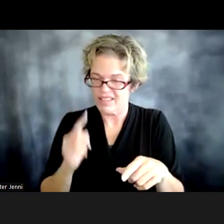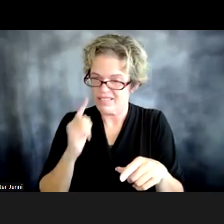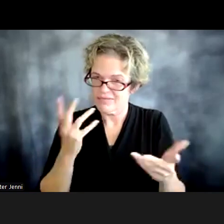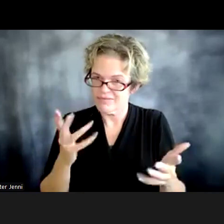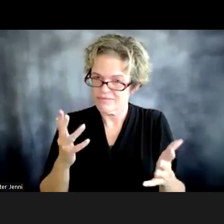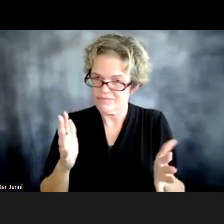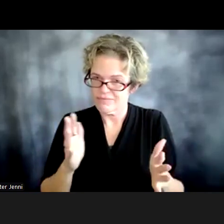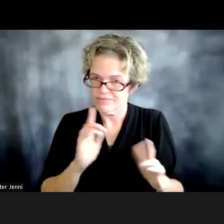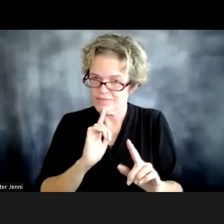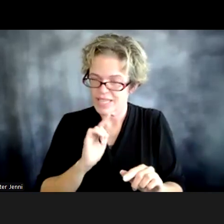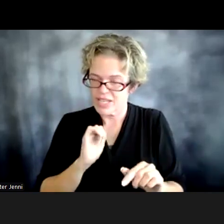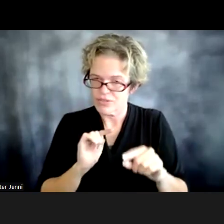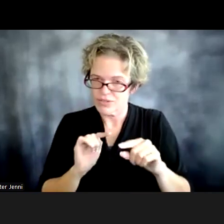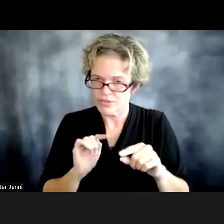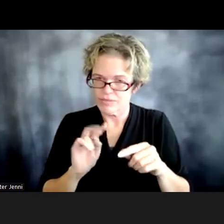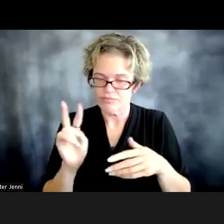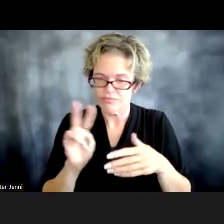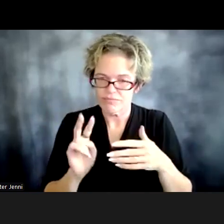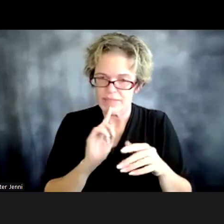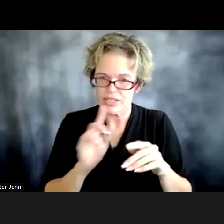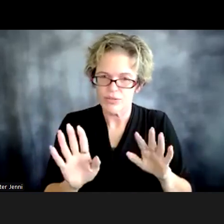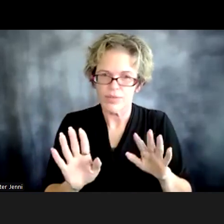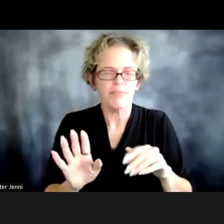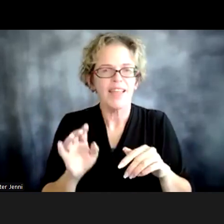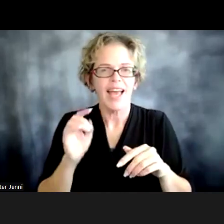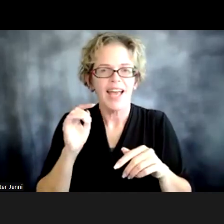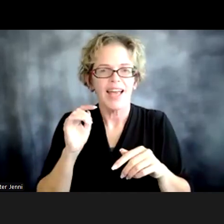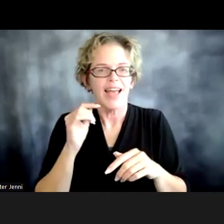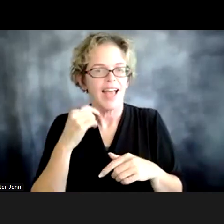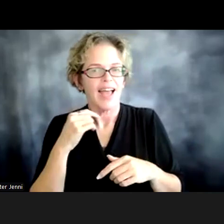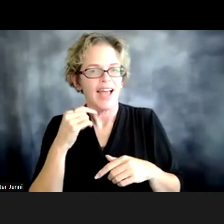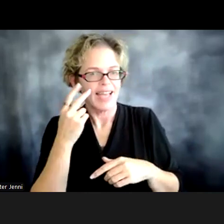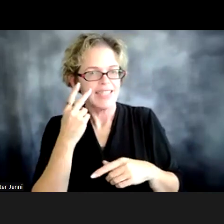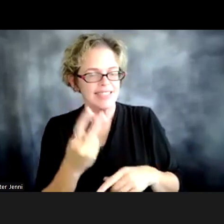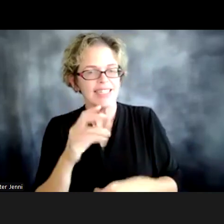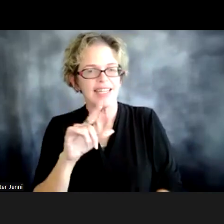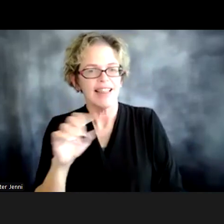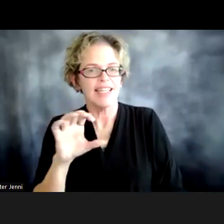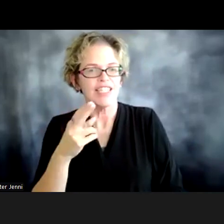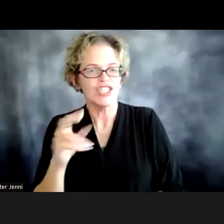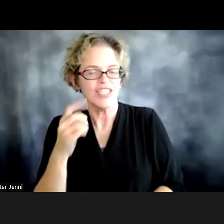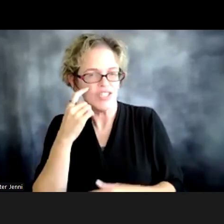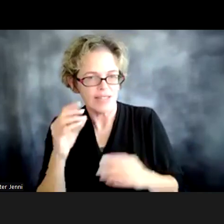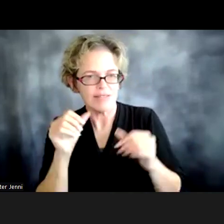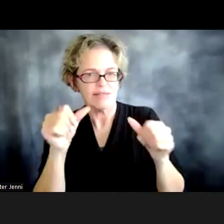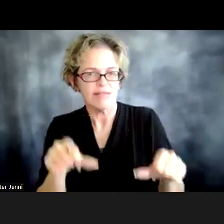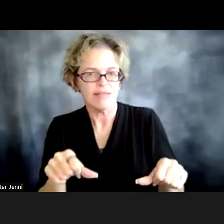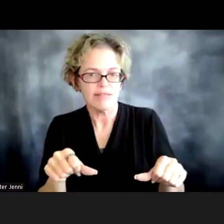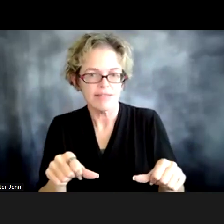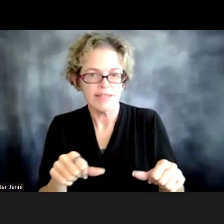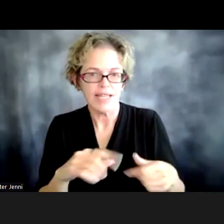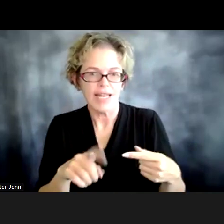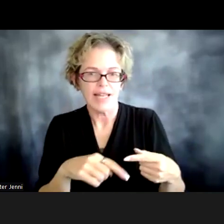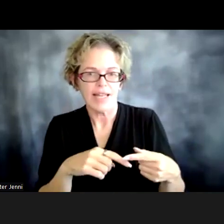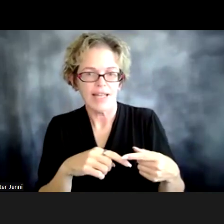got to. I see we just, Leachy just placed one in the chat around DACA recipients. Sheldon,